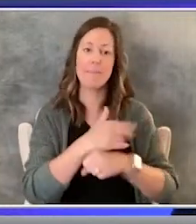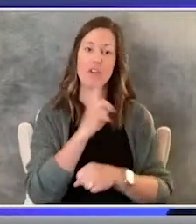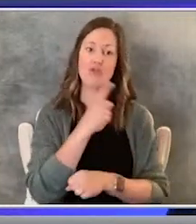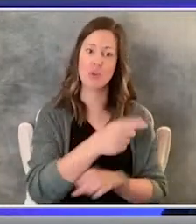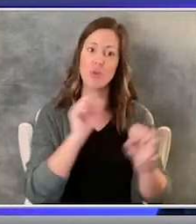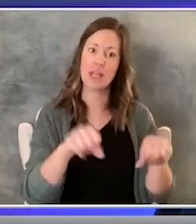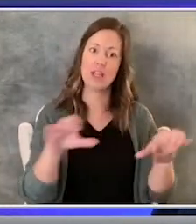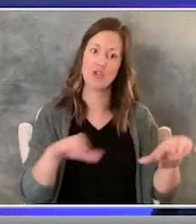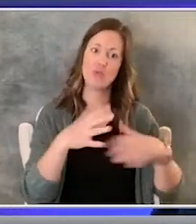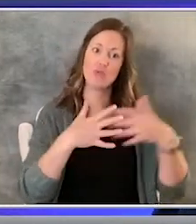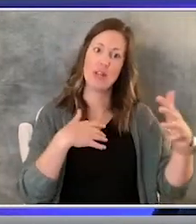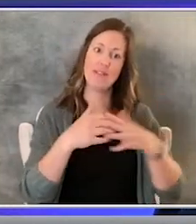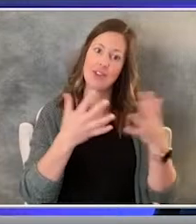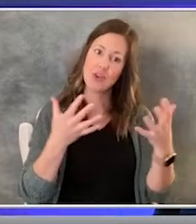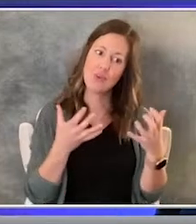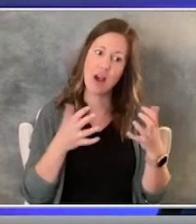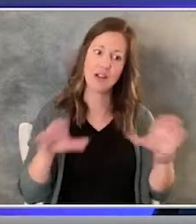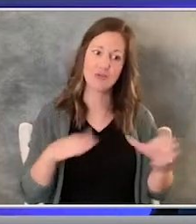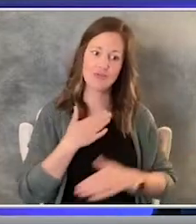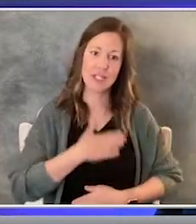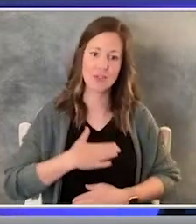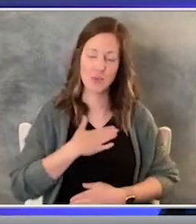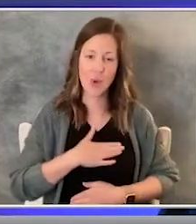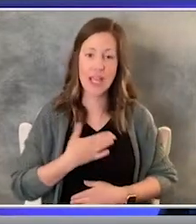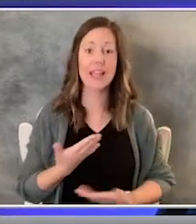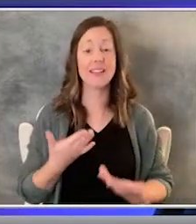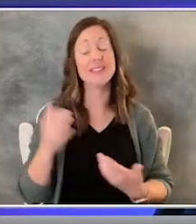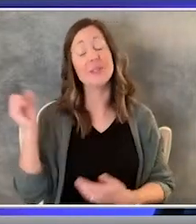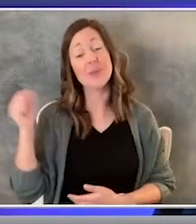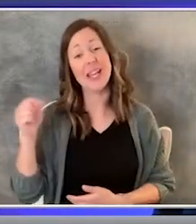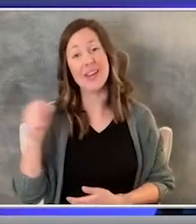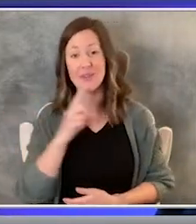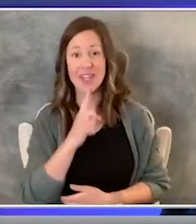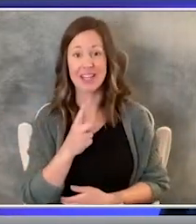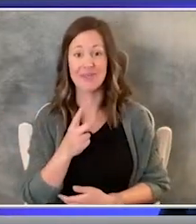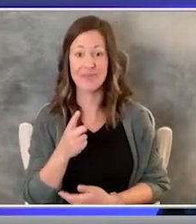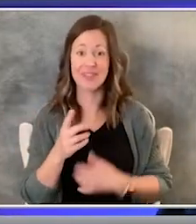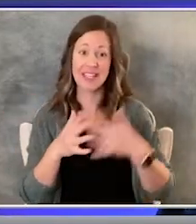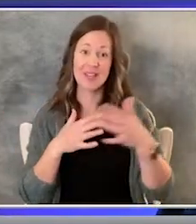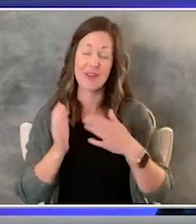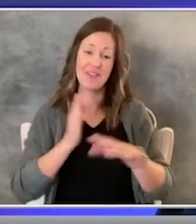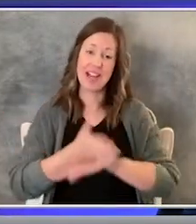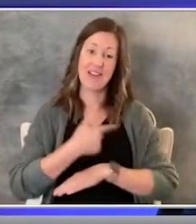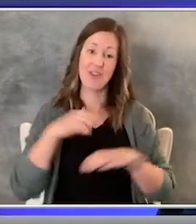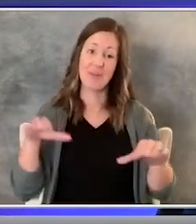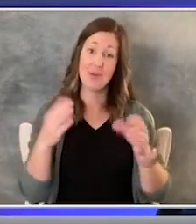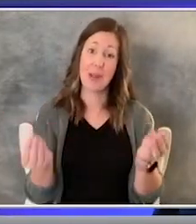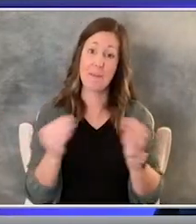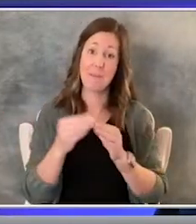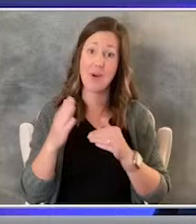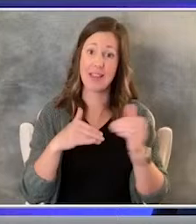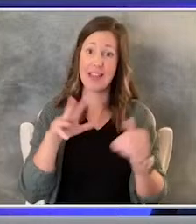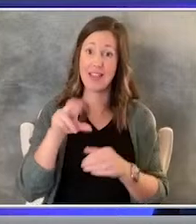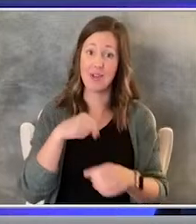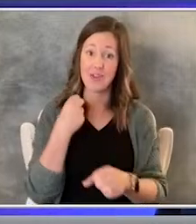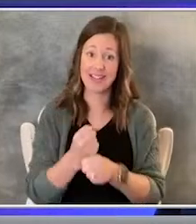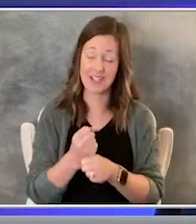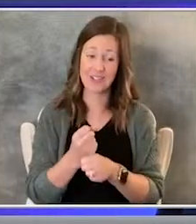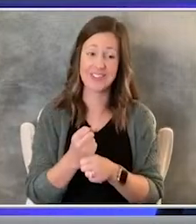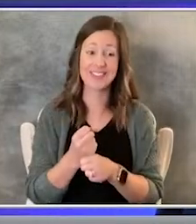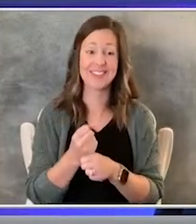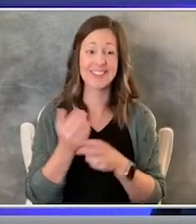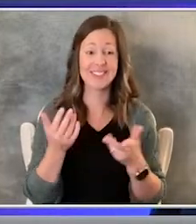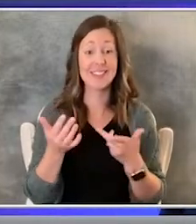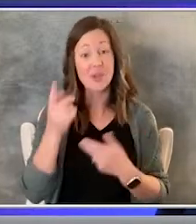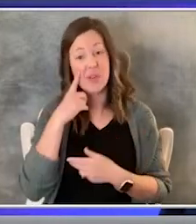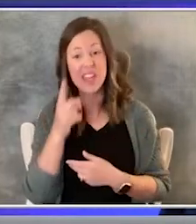in the beginning. Is that you and him with the medical journal? That is actually, he is, nowadays they love the phone. He's always like, turn on some